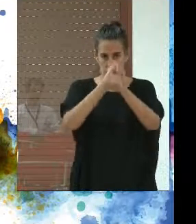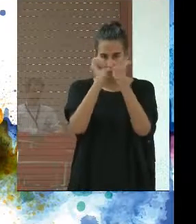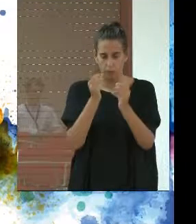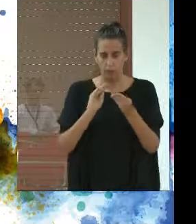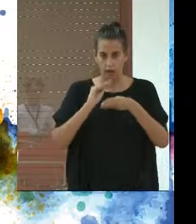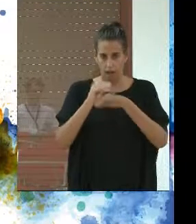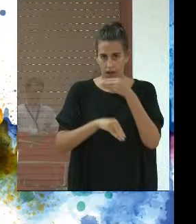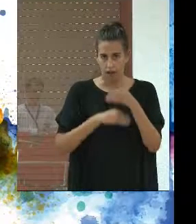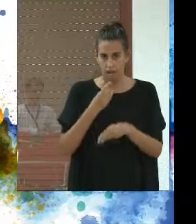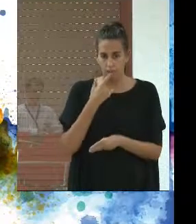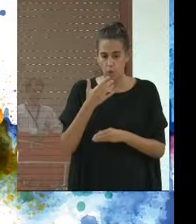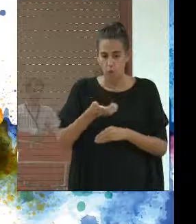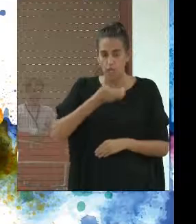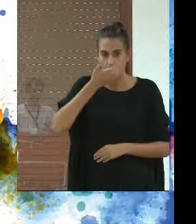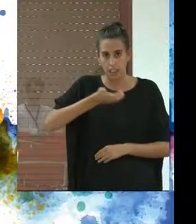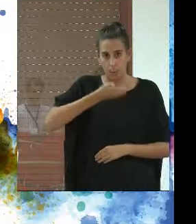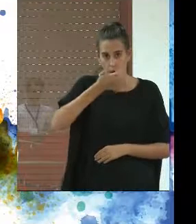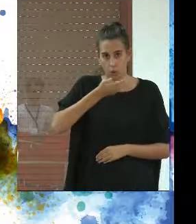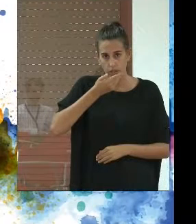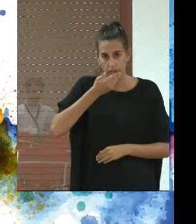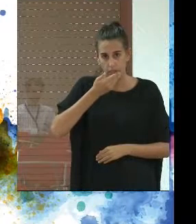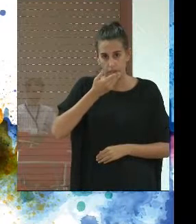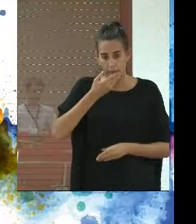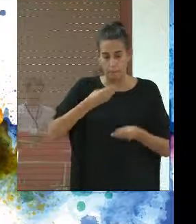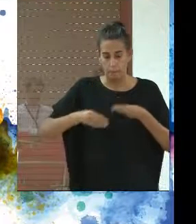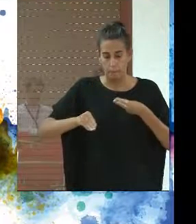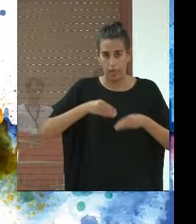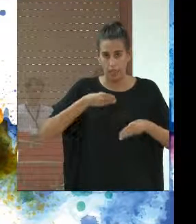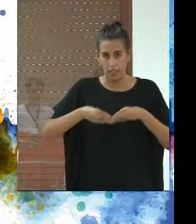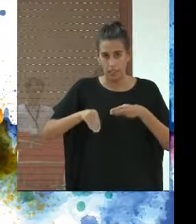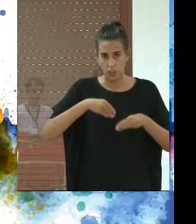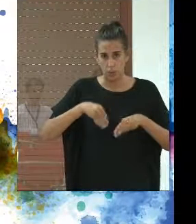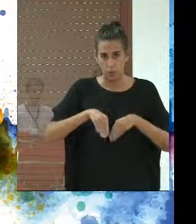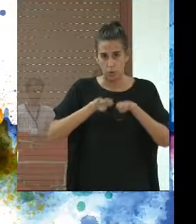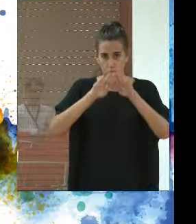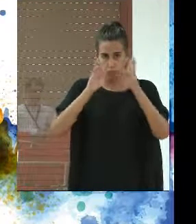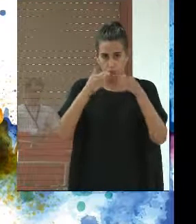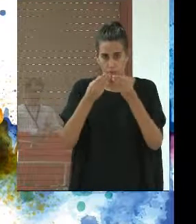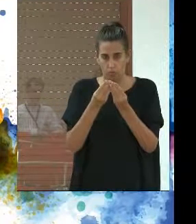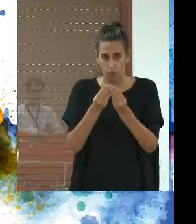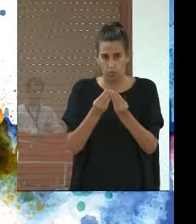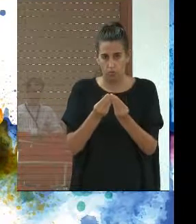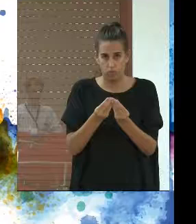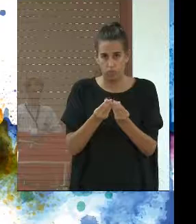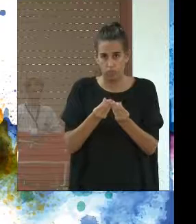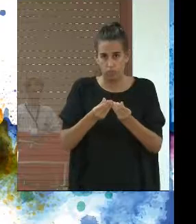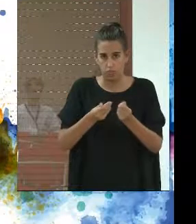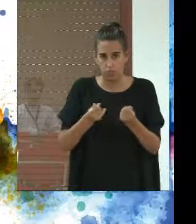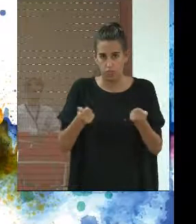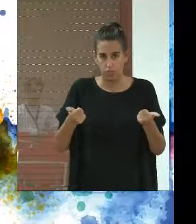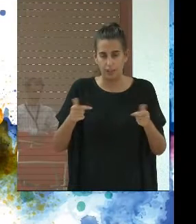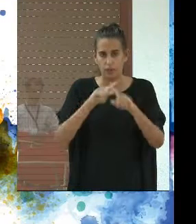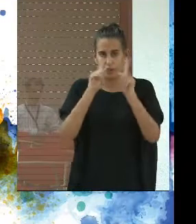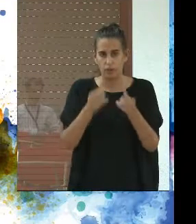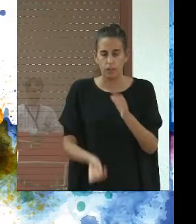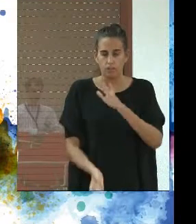the molds, and then through some heaters we liquefy the plastic. It's melted, it goes through the